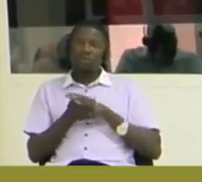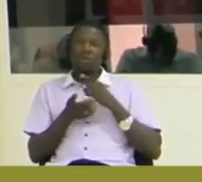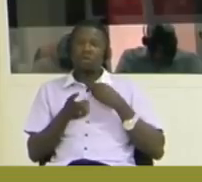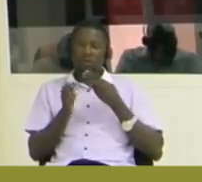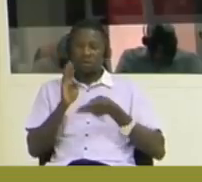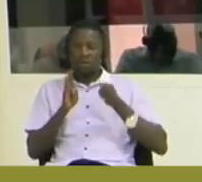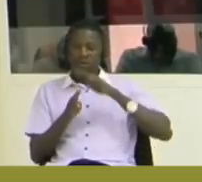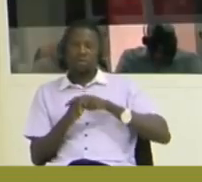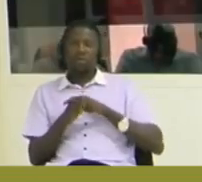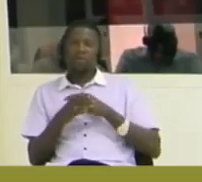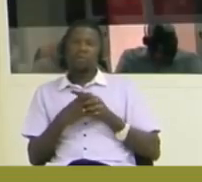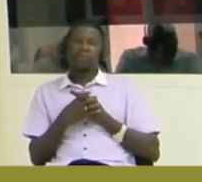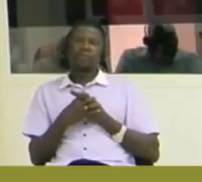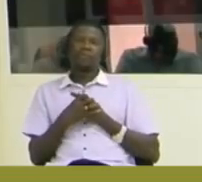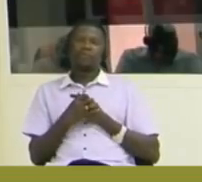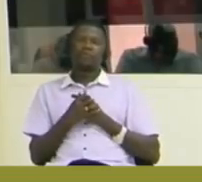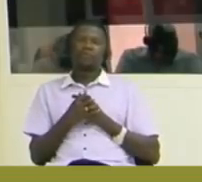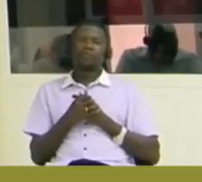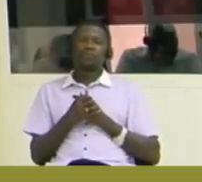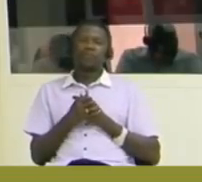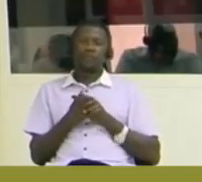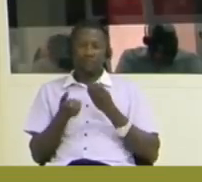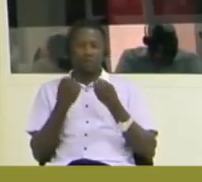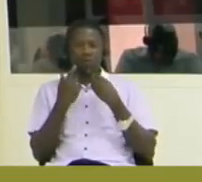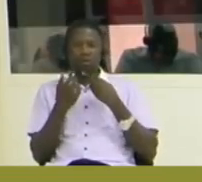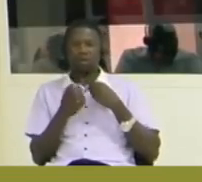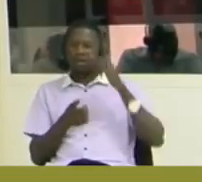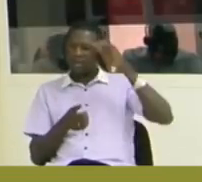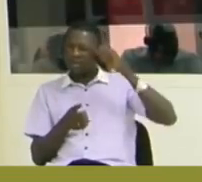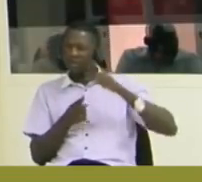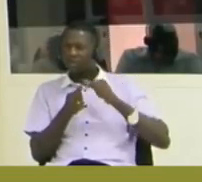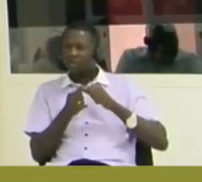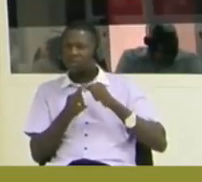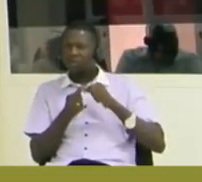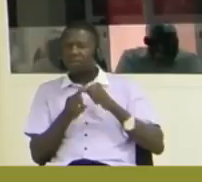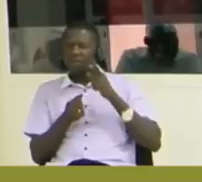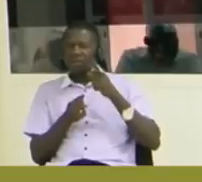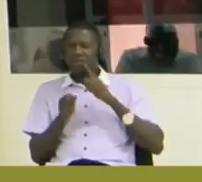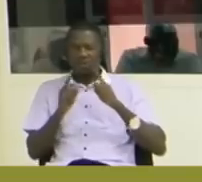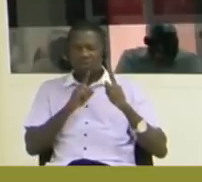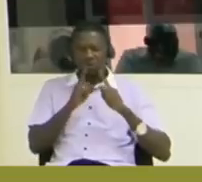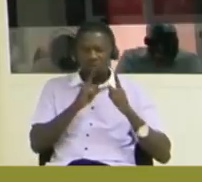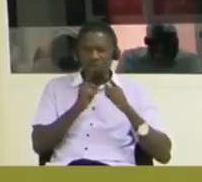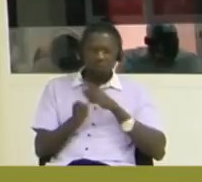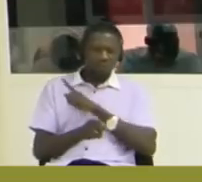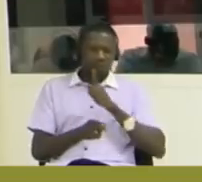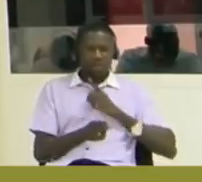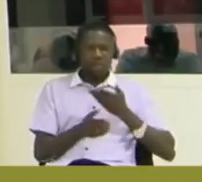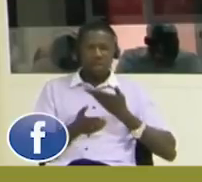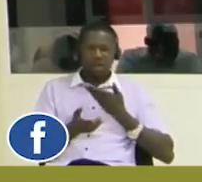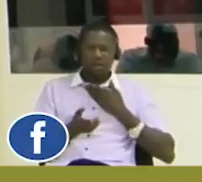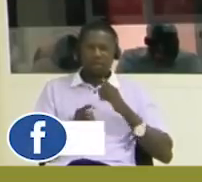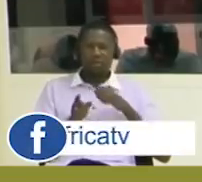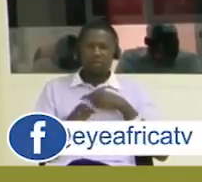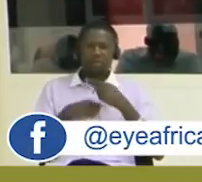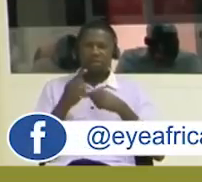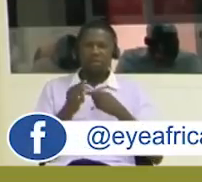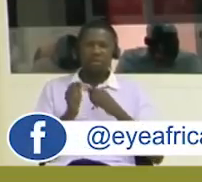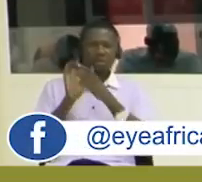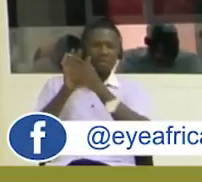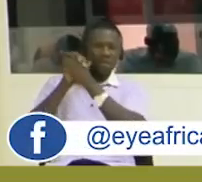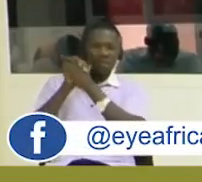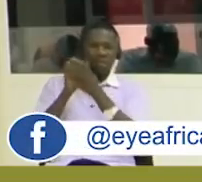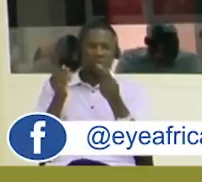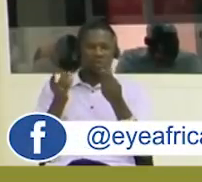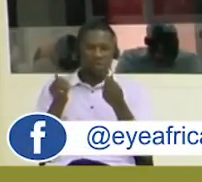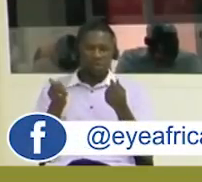the report. And he told me that, can you remember the discussion that we had with regards to the Libyan money?